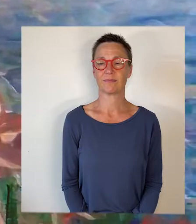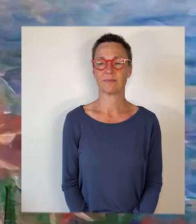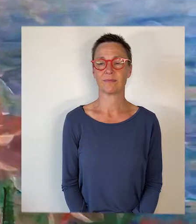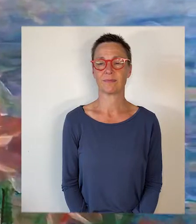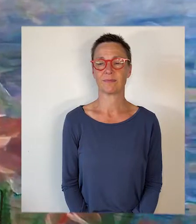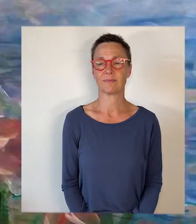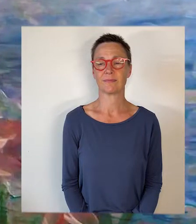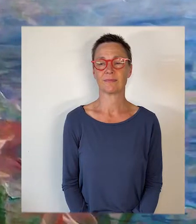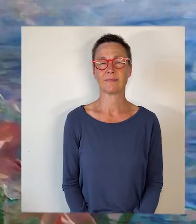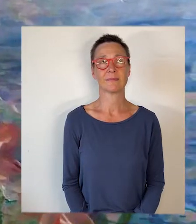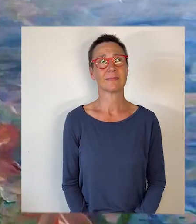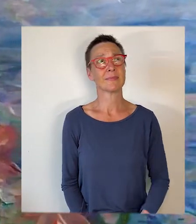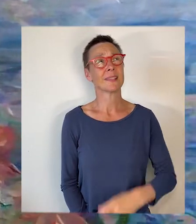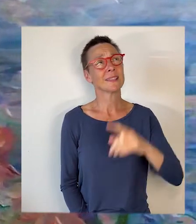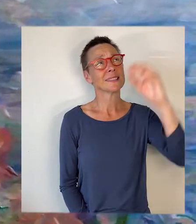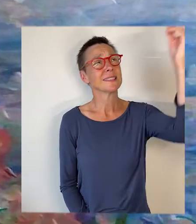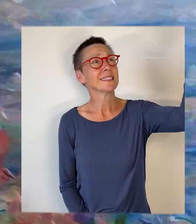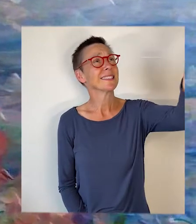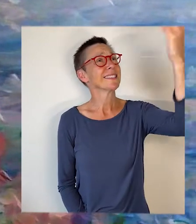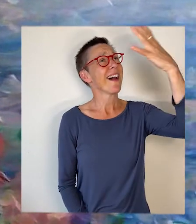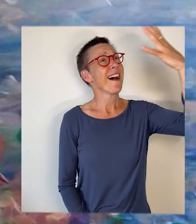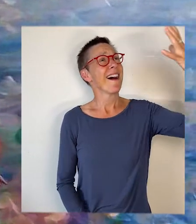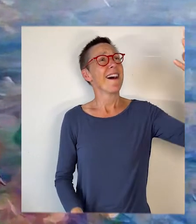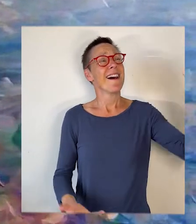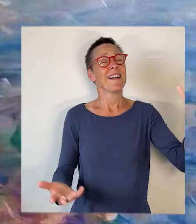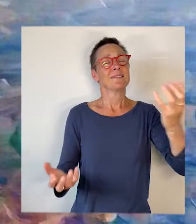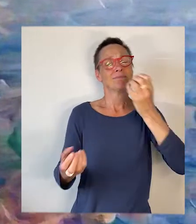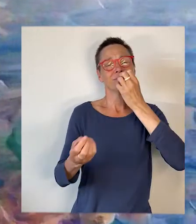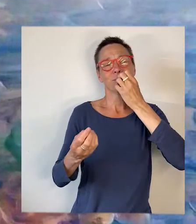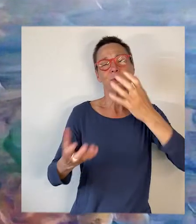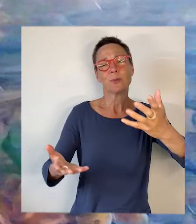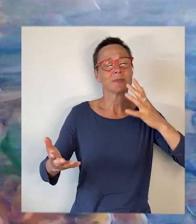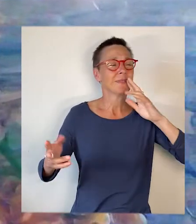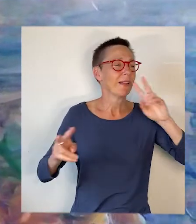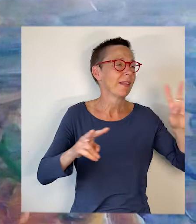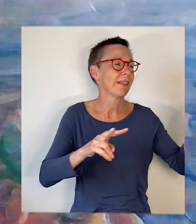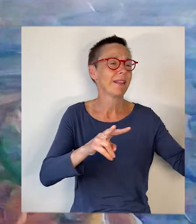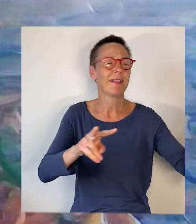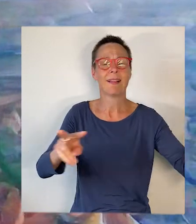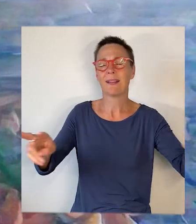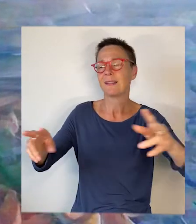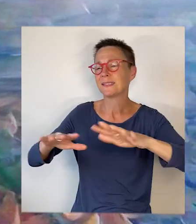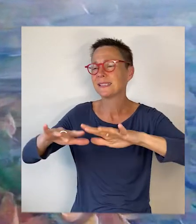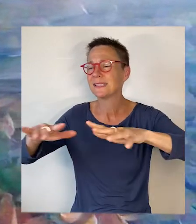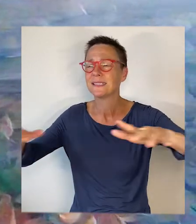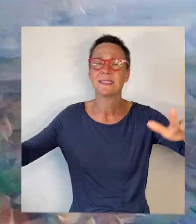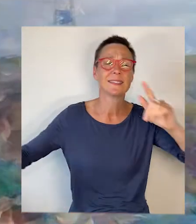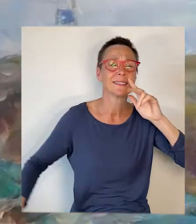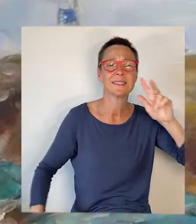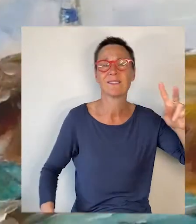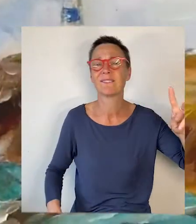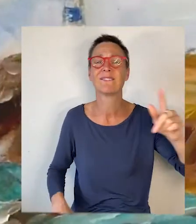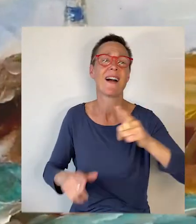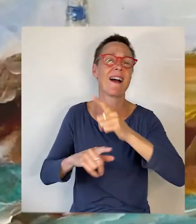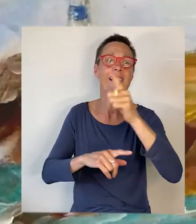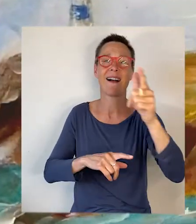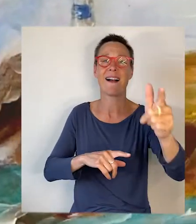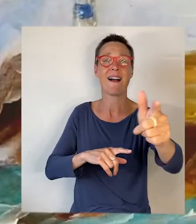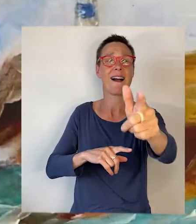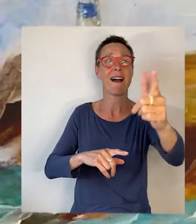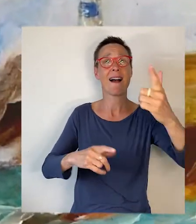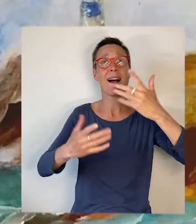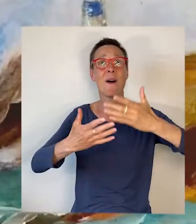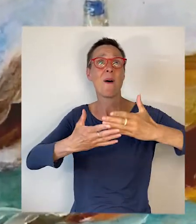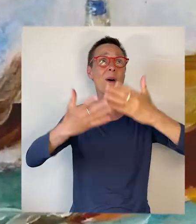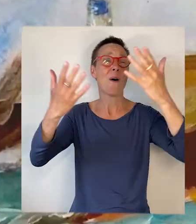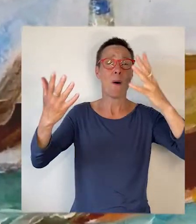And the sun was shining down upon the beautiful ocean, rising and falling so big and